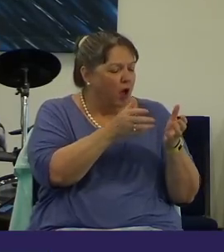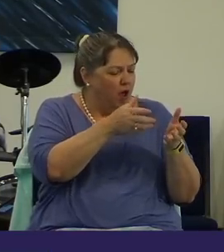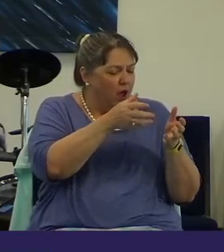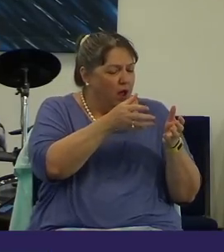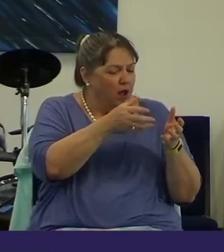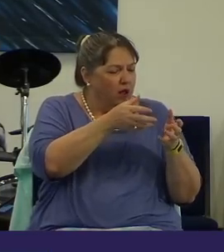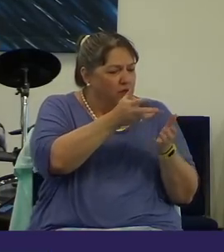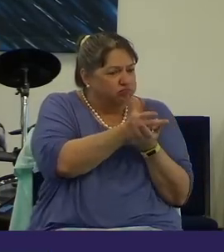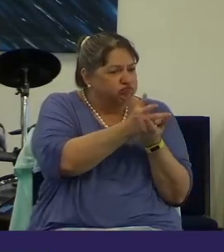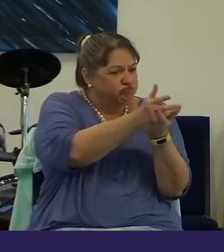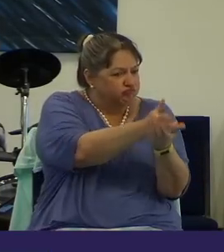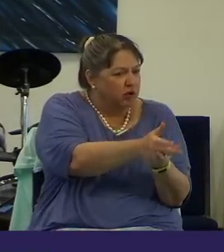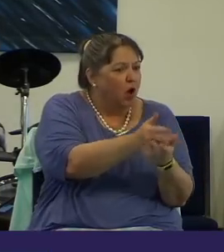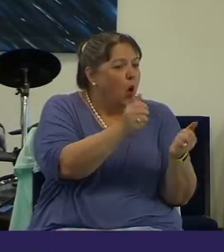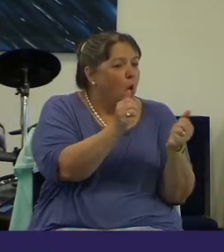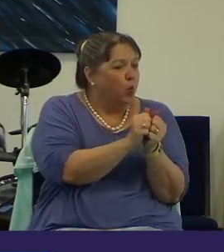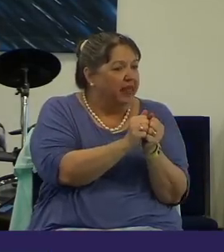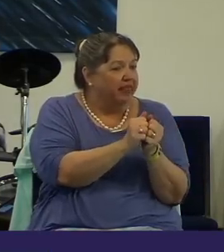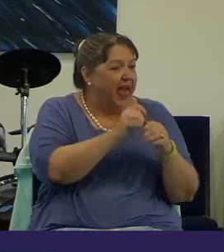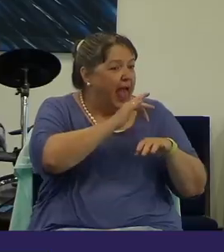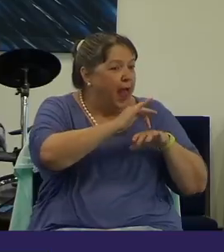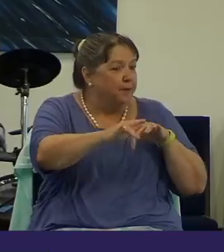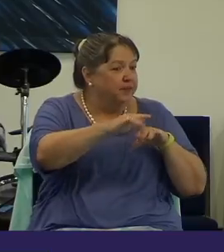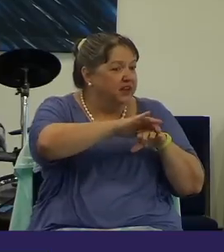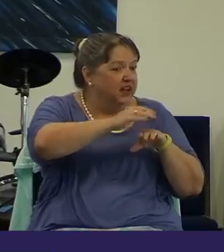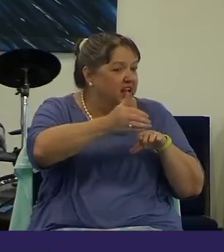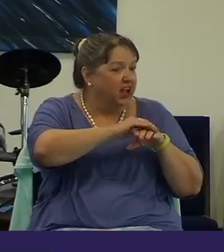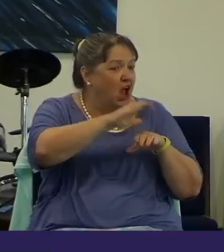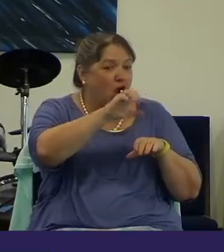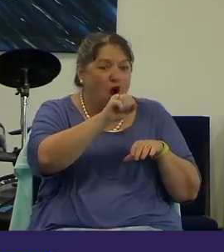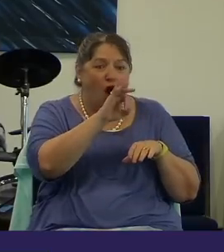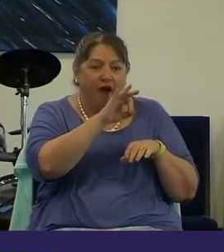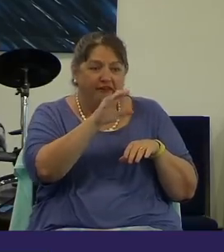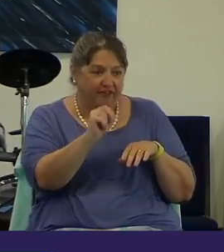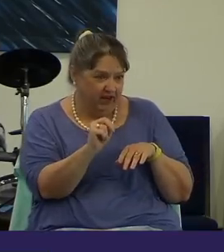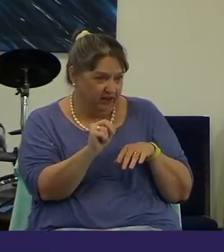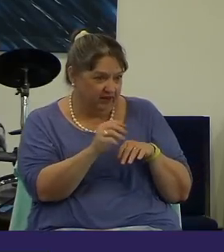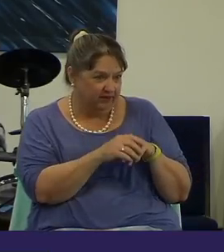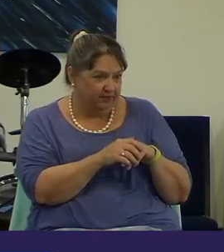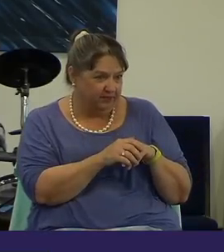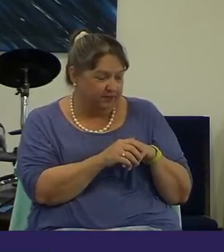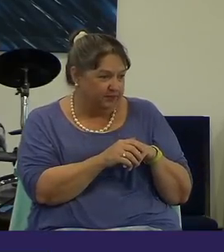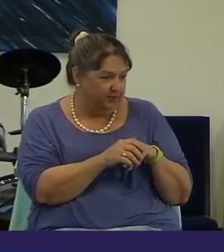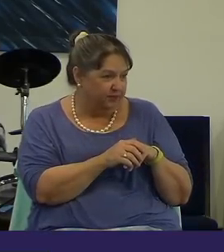A farmer who was hitchhiking thumbed the ride. He was bouncing along in the rear of the truck,